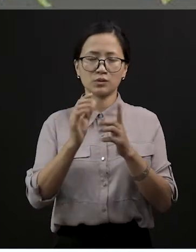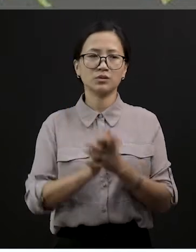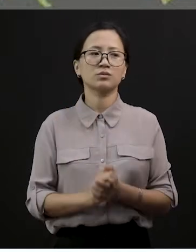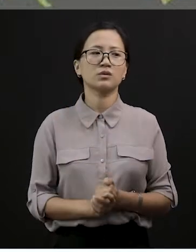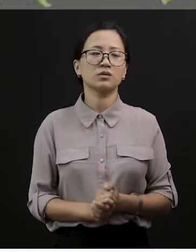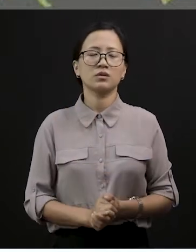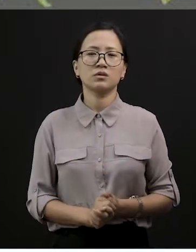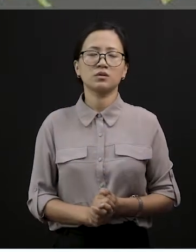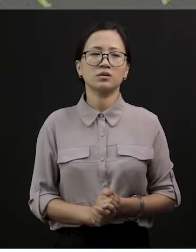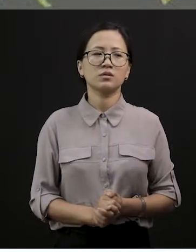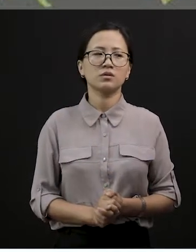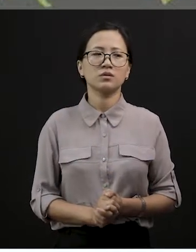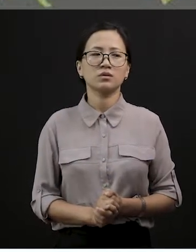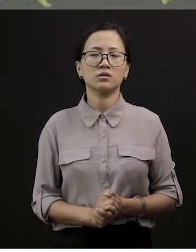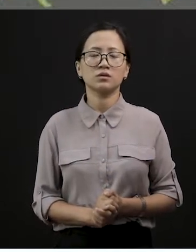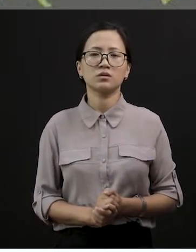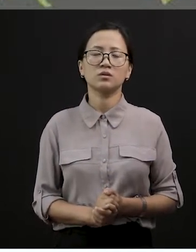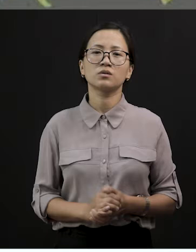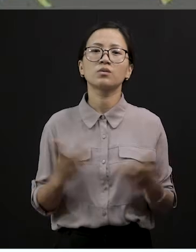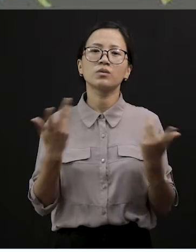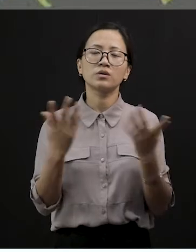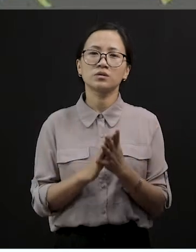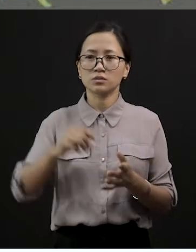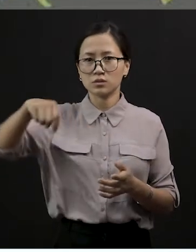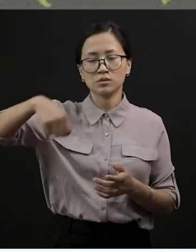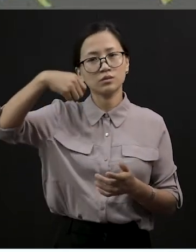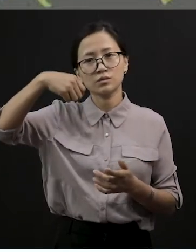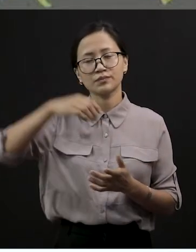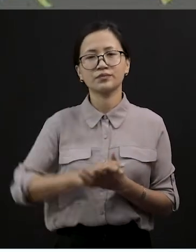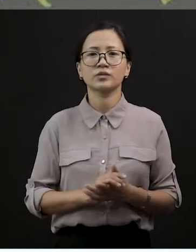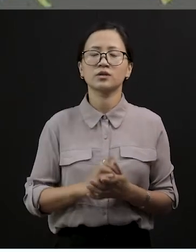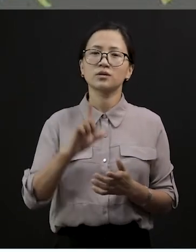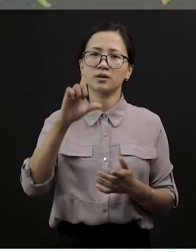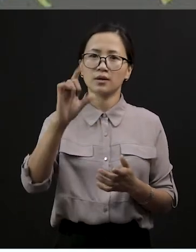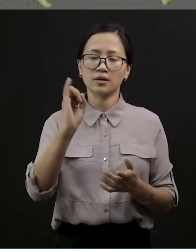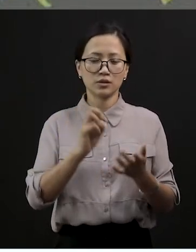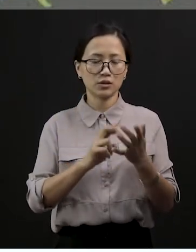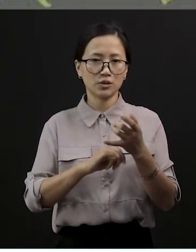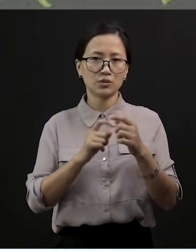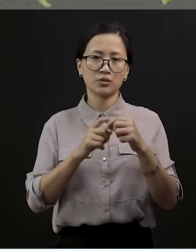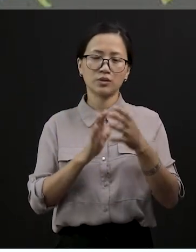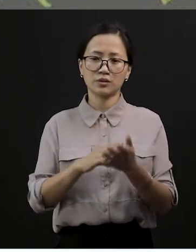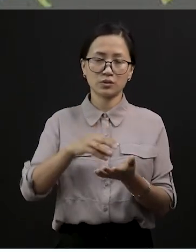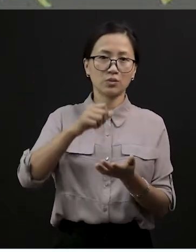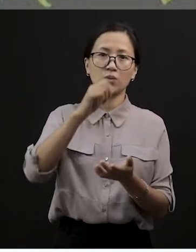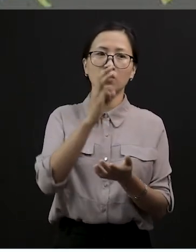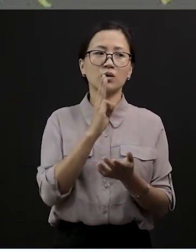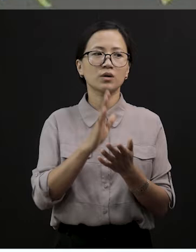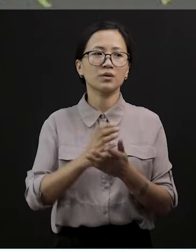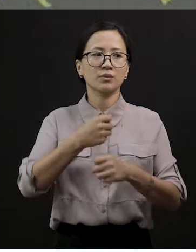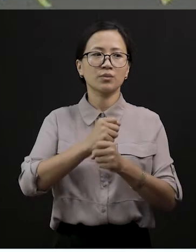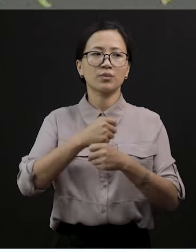S-O-U-P, soup. Soup, what is a soup? Soup is a liquid food made from